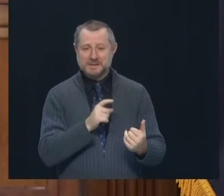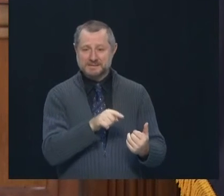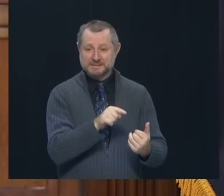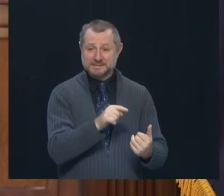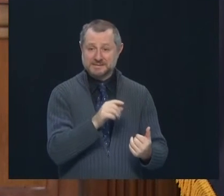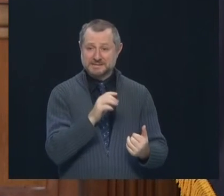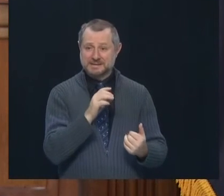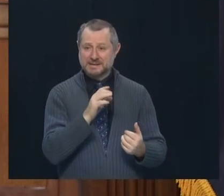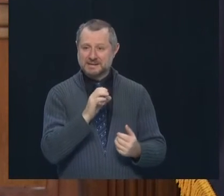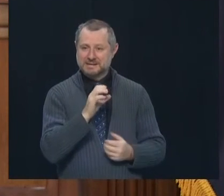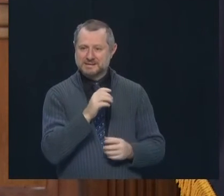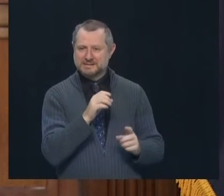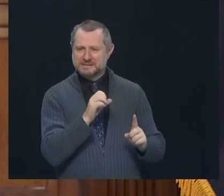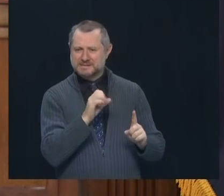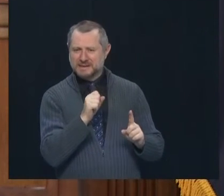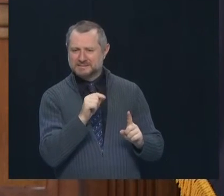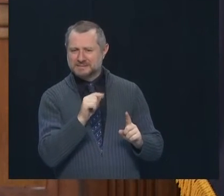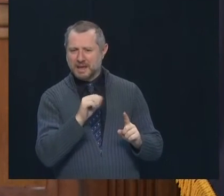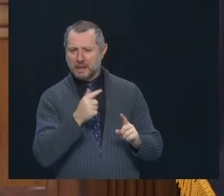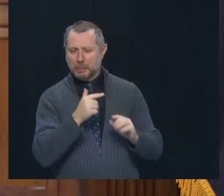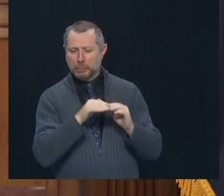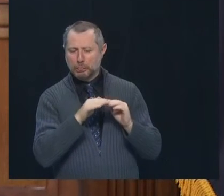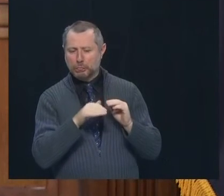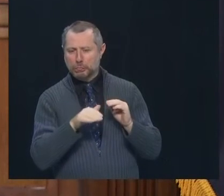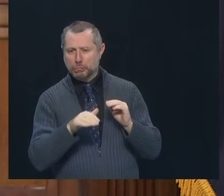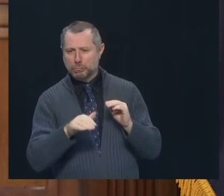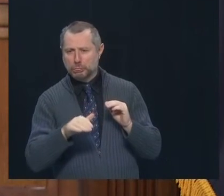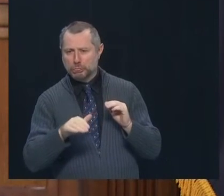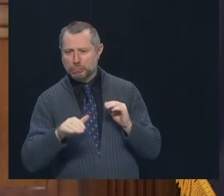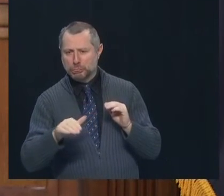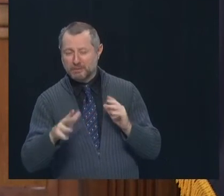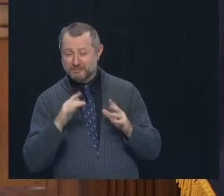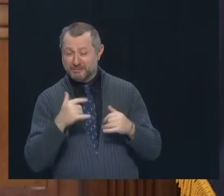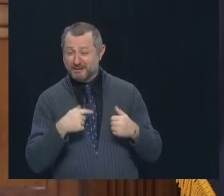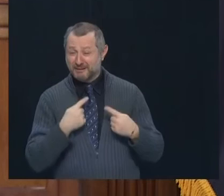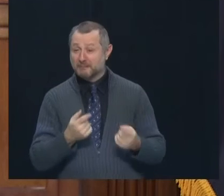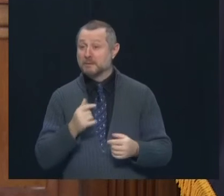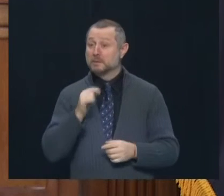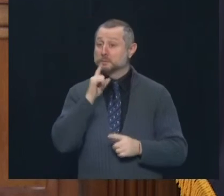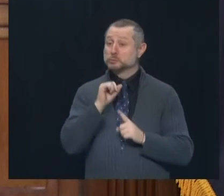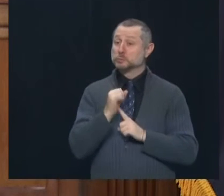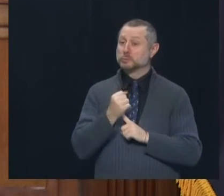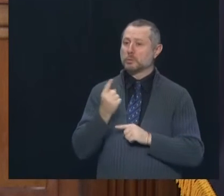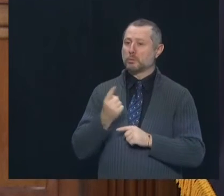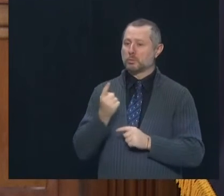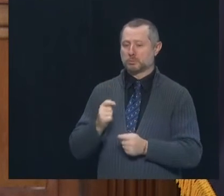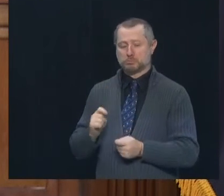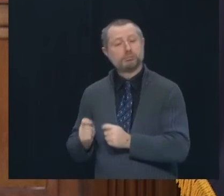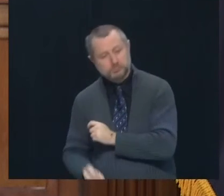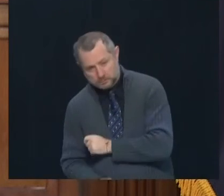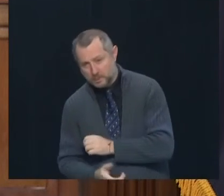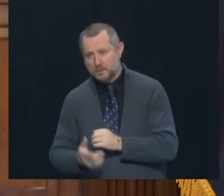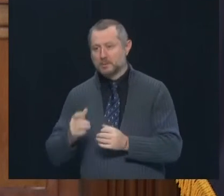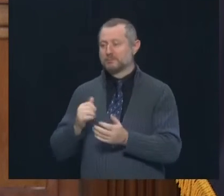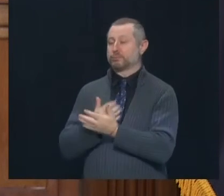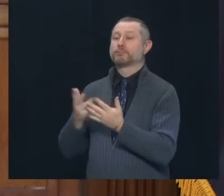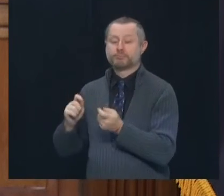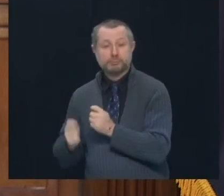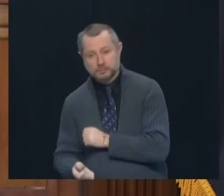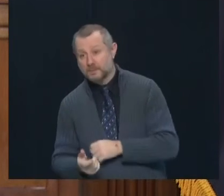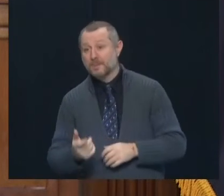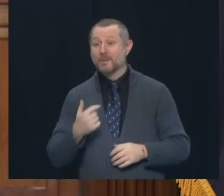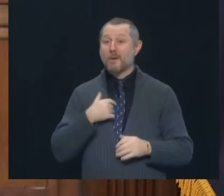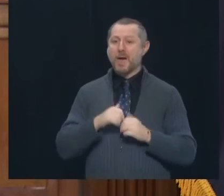for this period of time. Situations evolve, services evolve. The way we educate our children